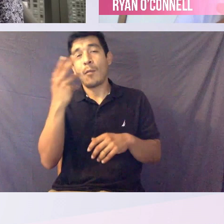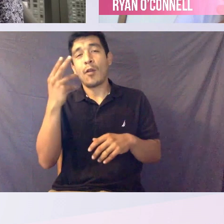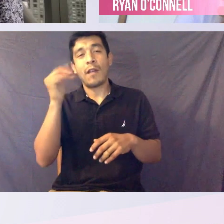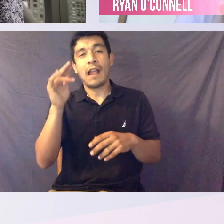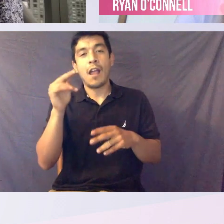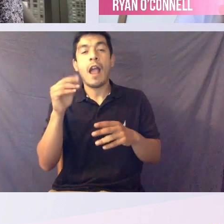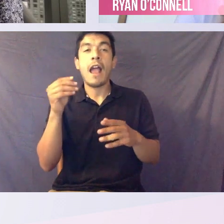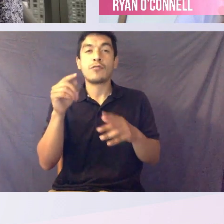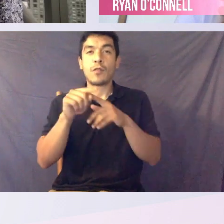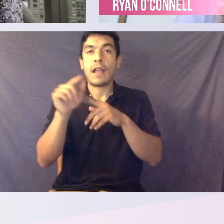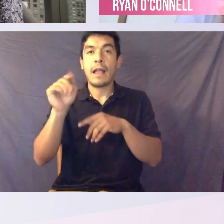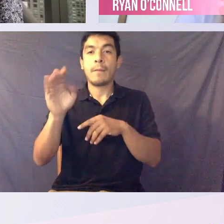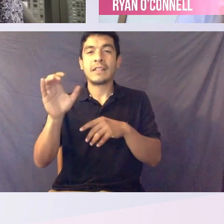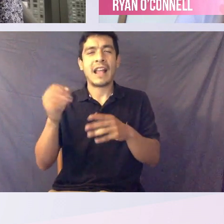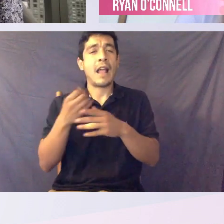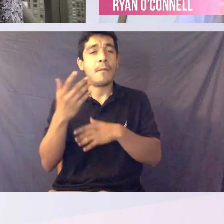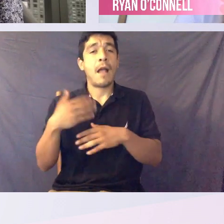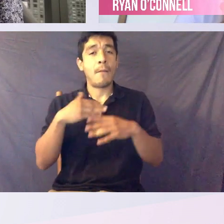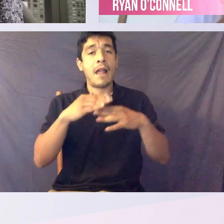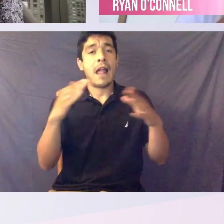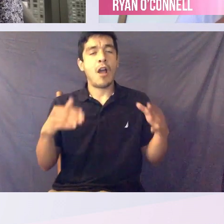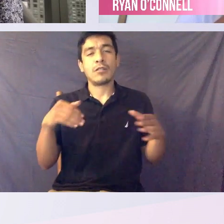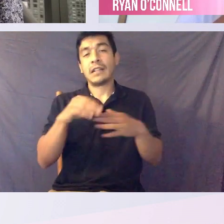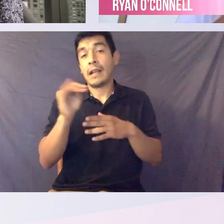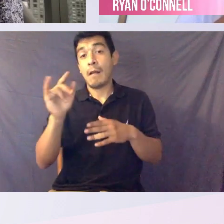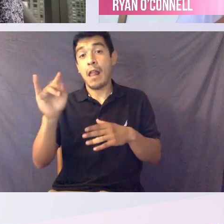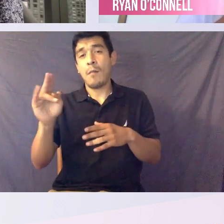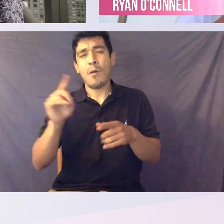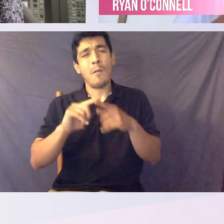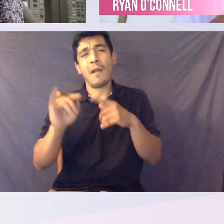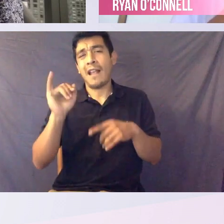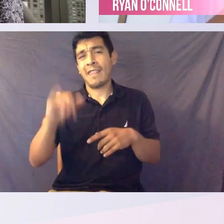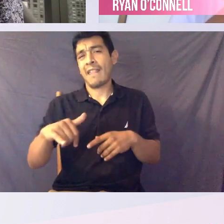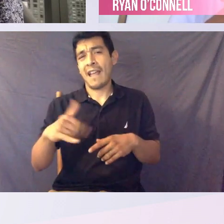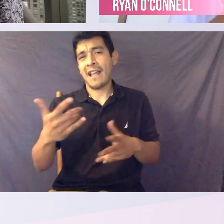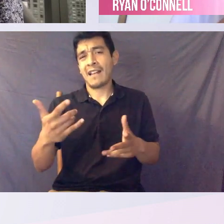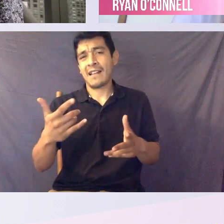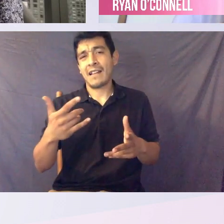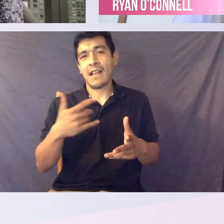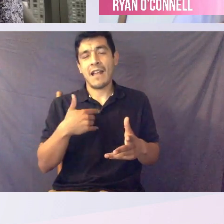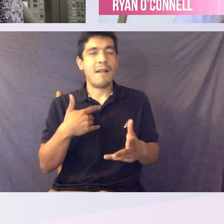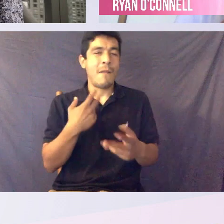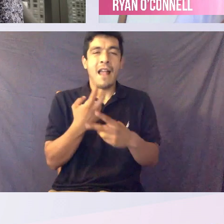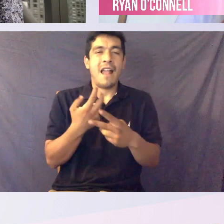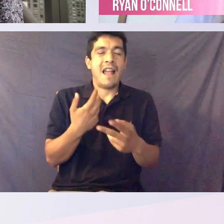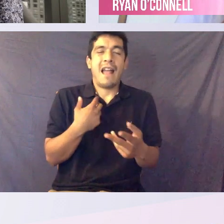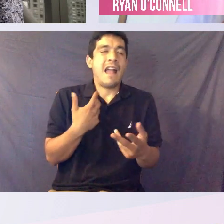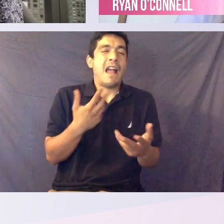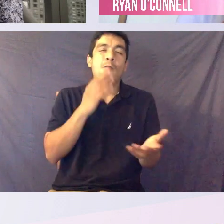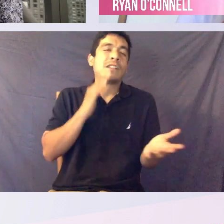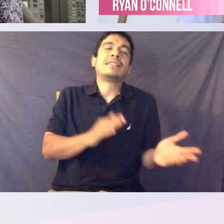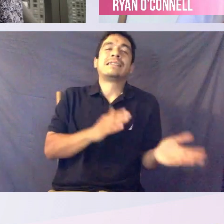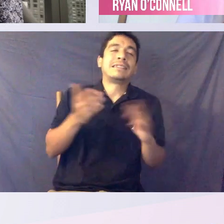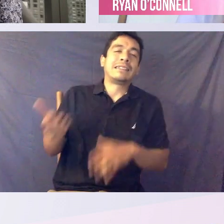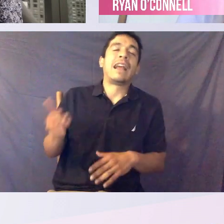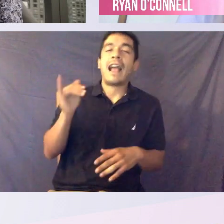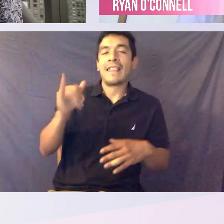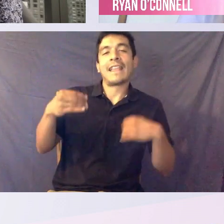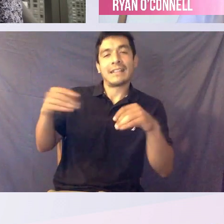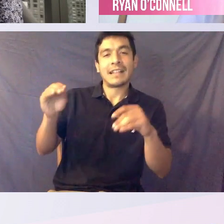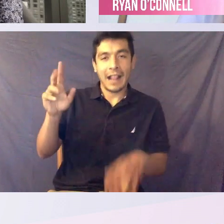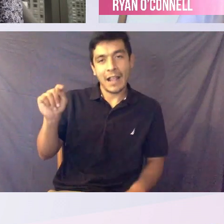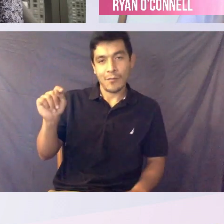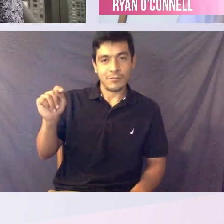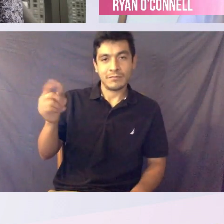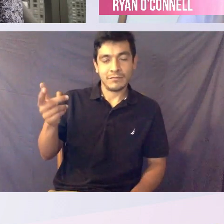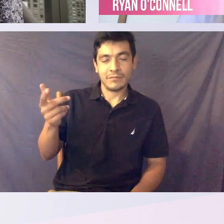but like that truly would like my bones would turn to crushed ice. Do you know what I mean? Like, it is really, really important that the